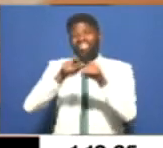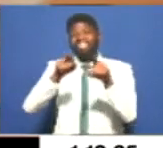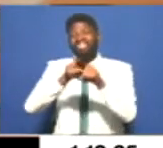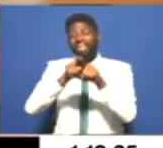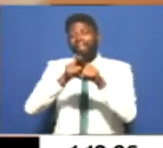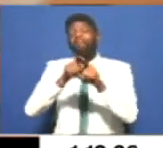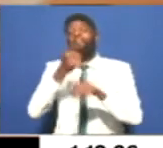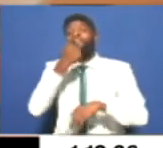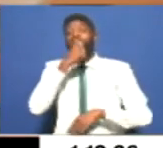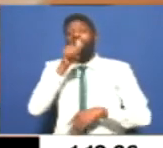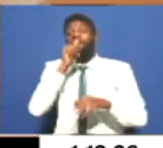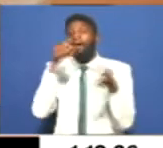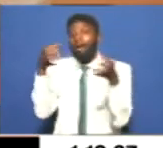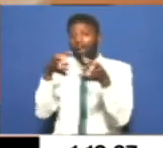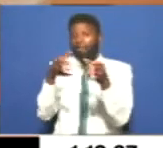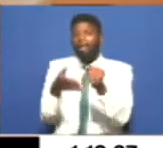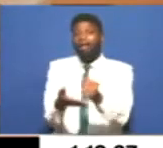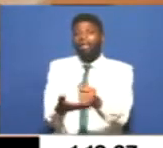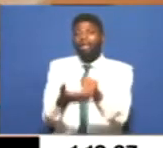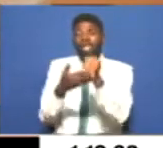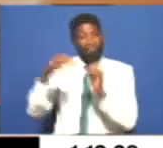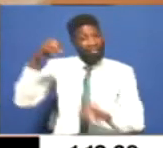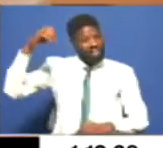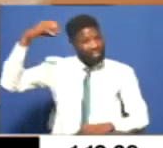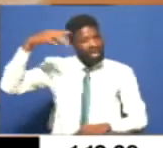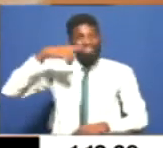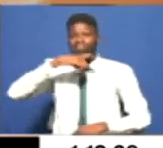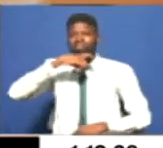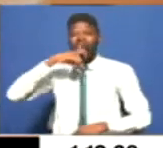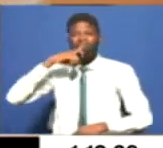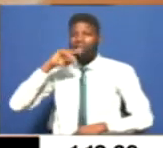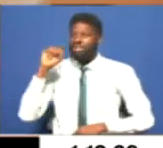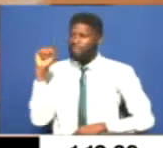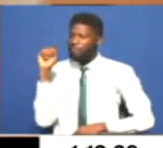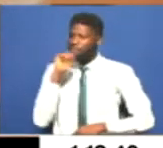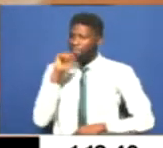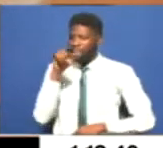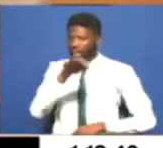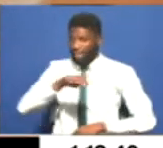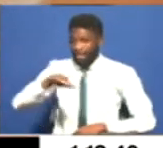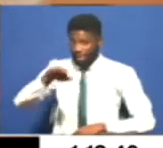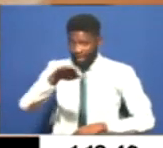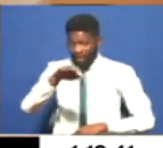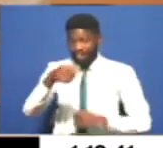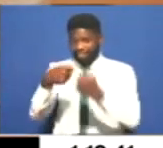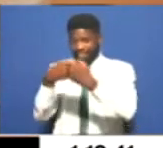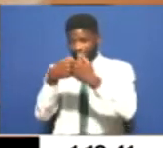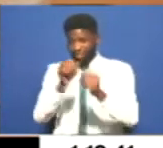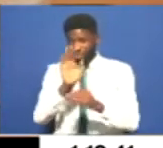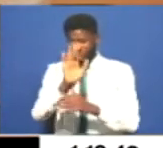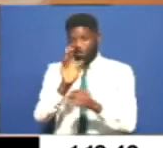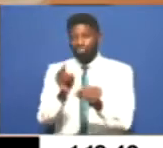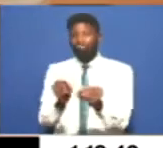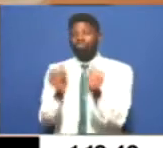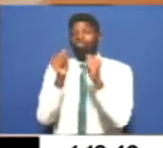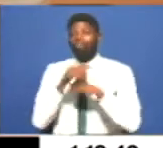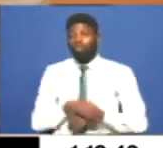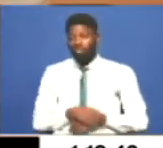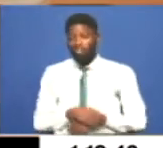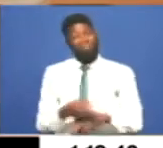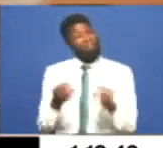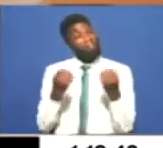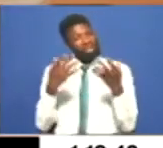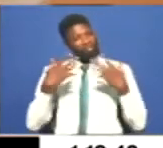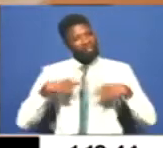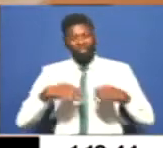mitigation efforts in the region. Roba says many residents are currently facing drought-related challenges, with some struggling to